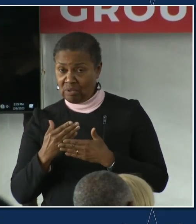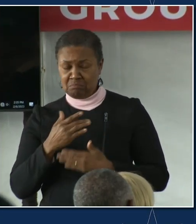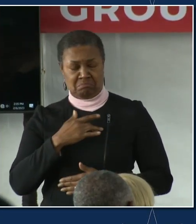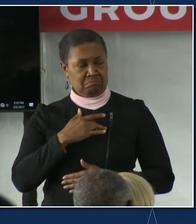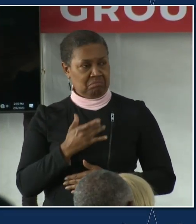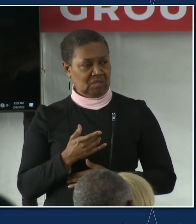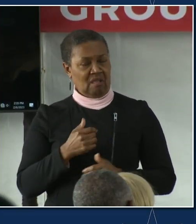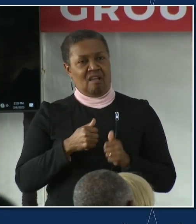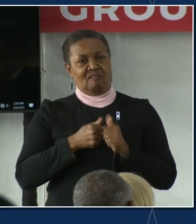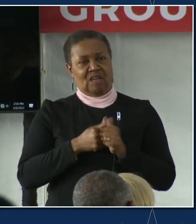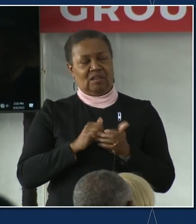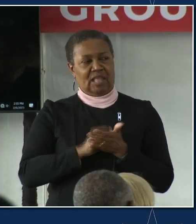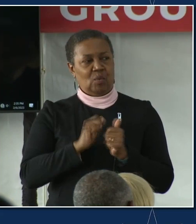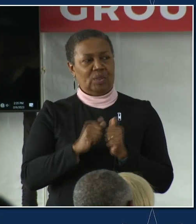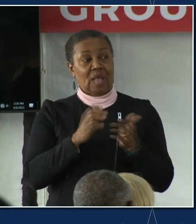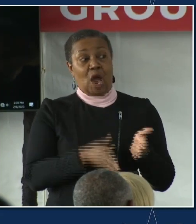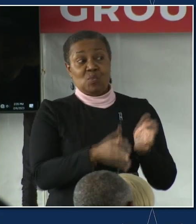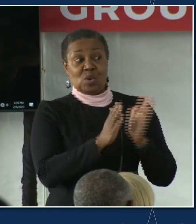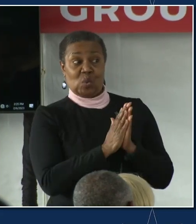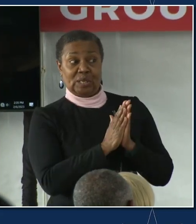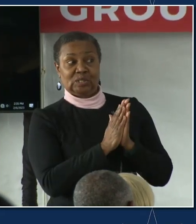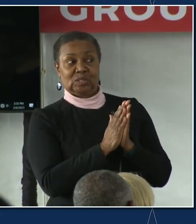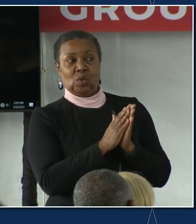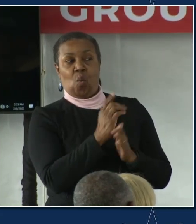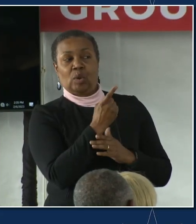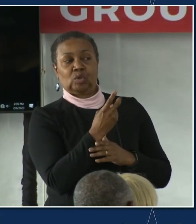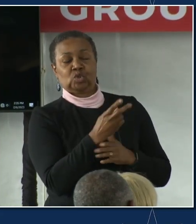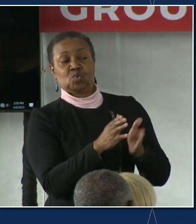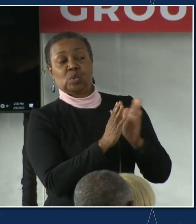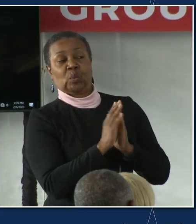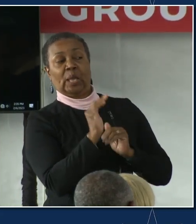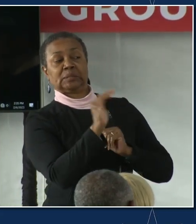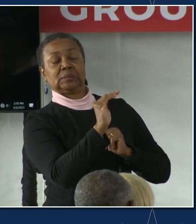usually follows that up with a request or two.